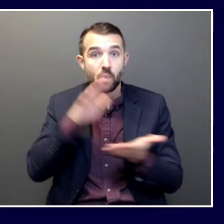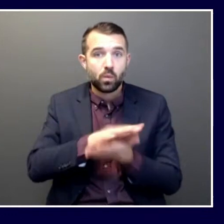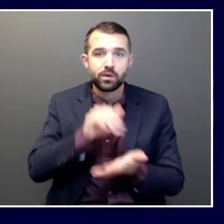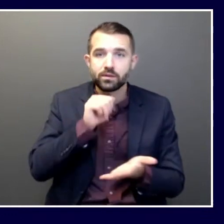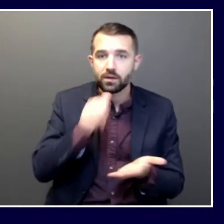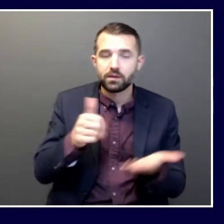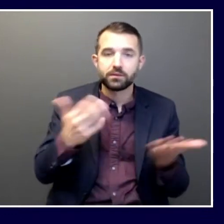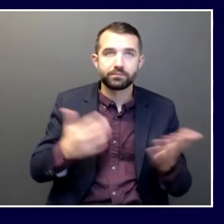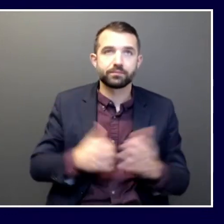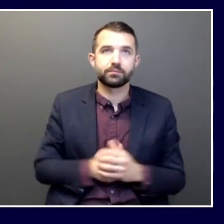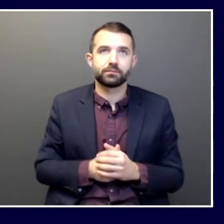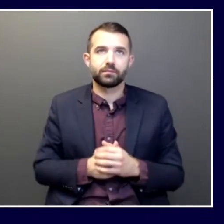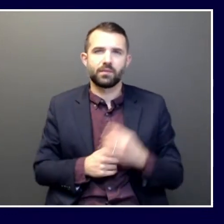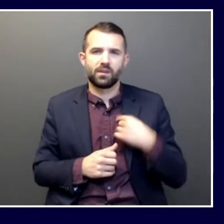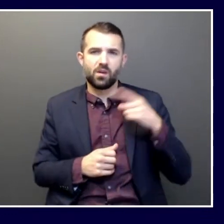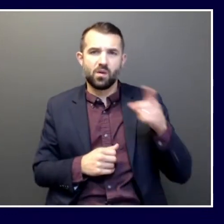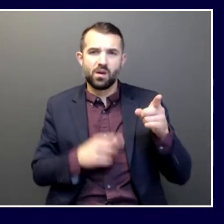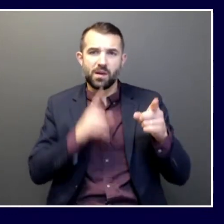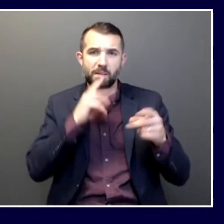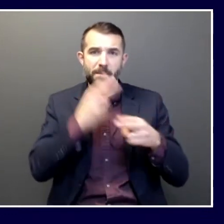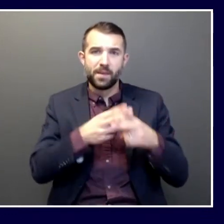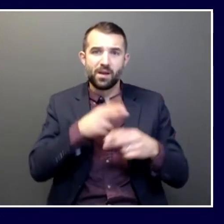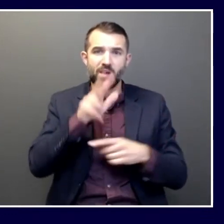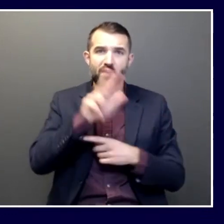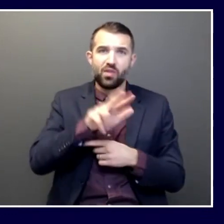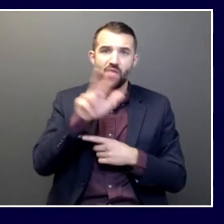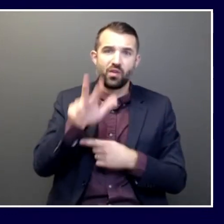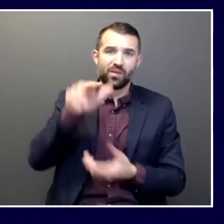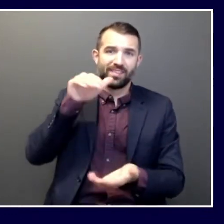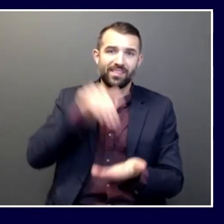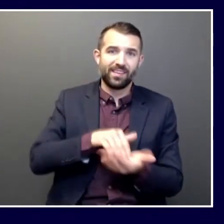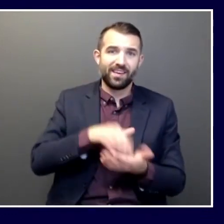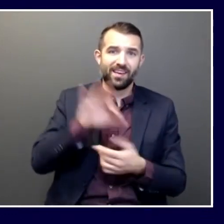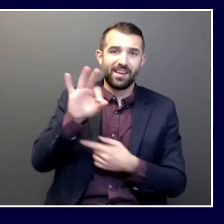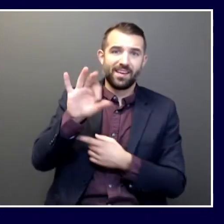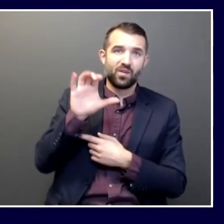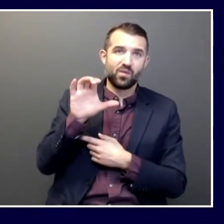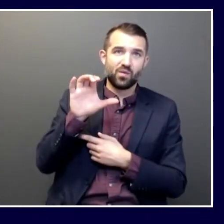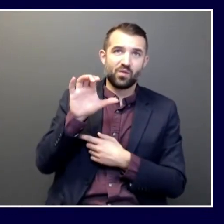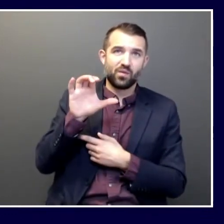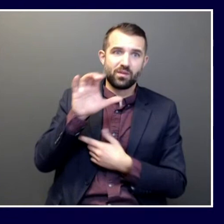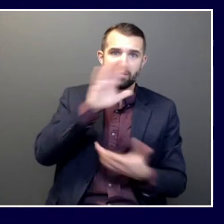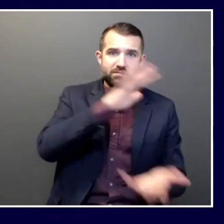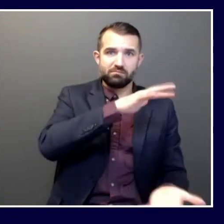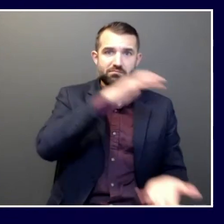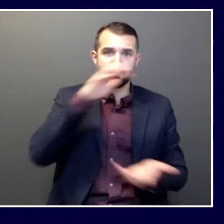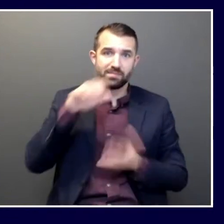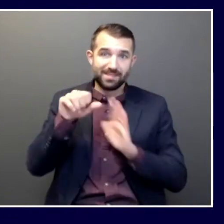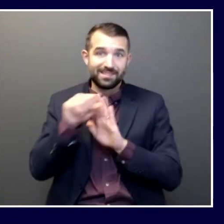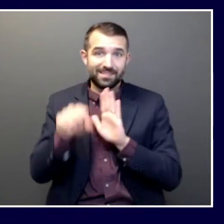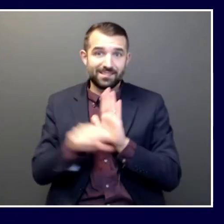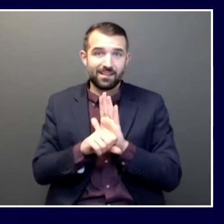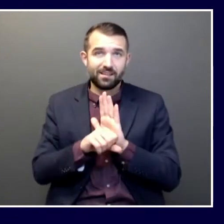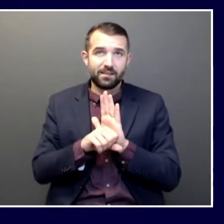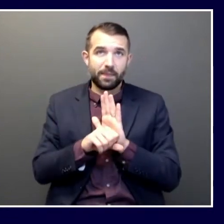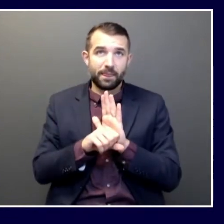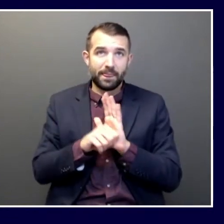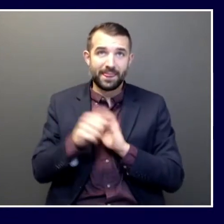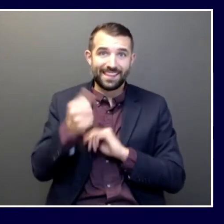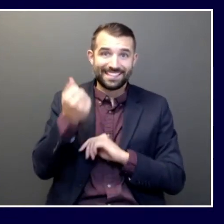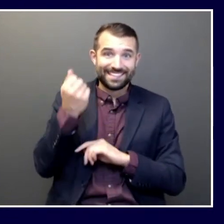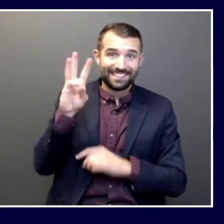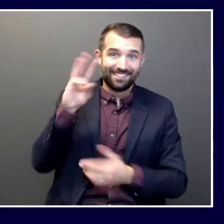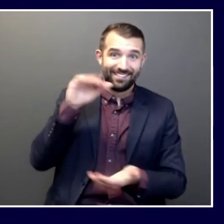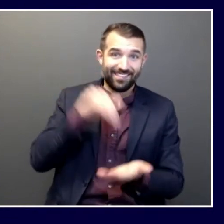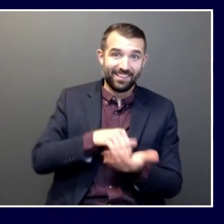33,900 doses, and then, that are coming directly to the state, and then an additional 16,000 that will be going to the